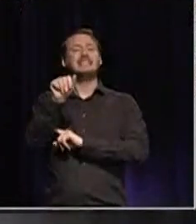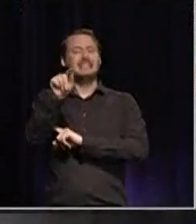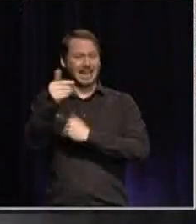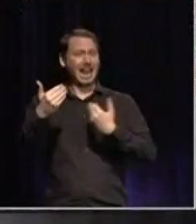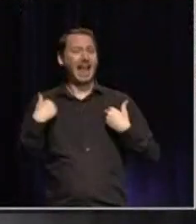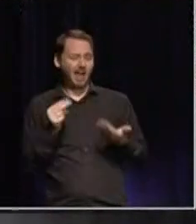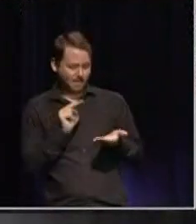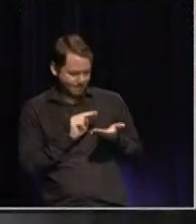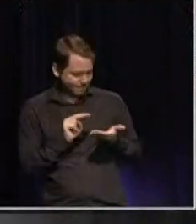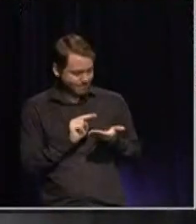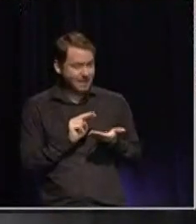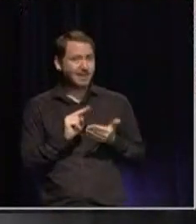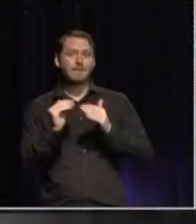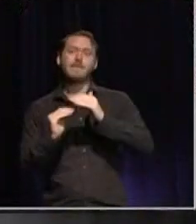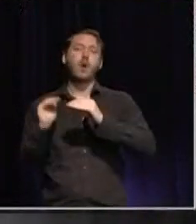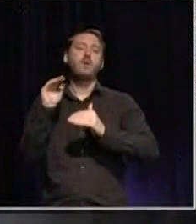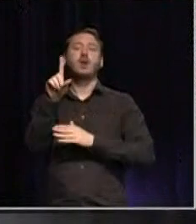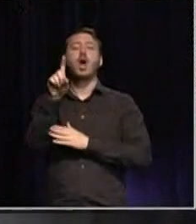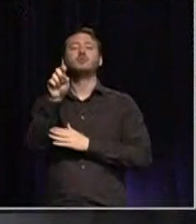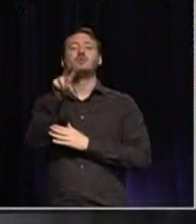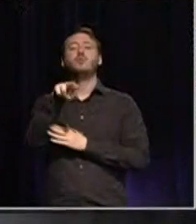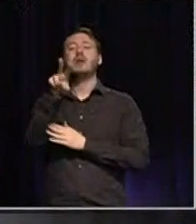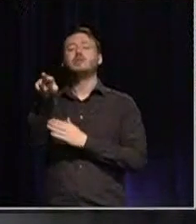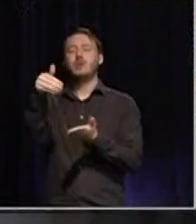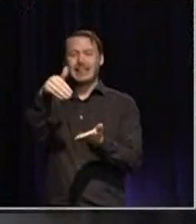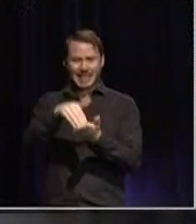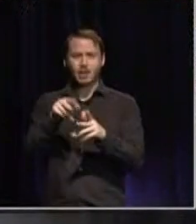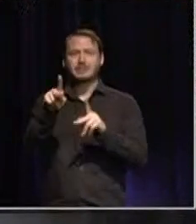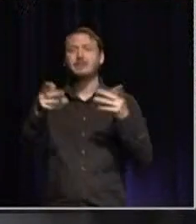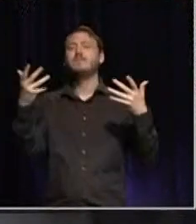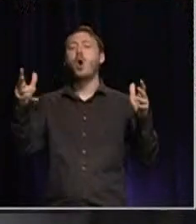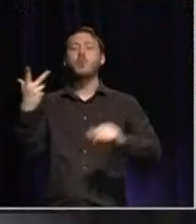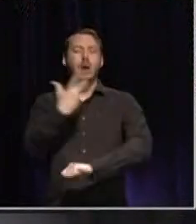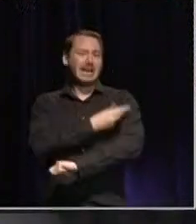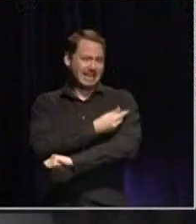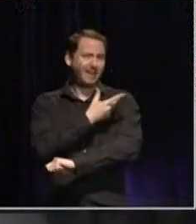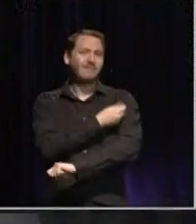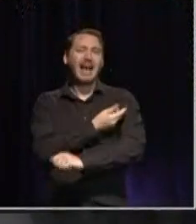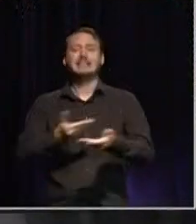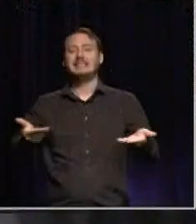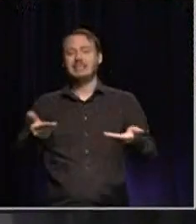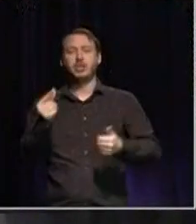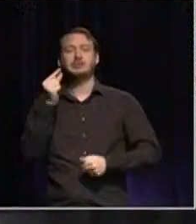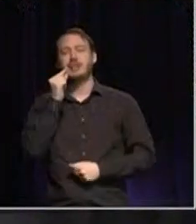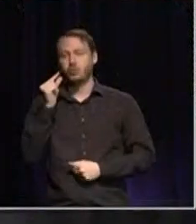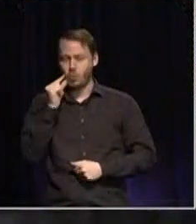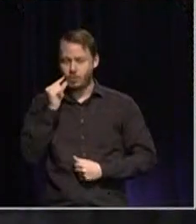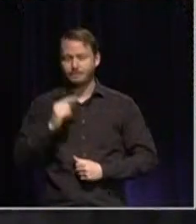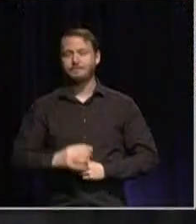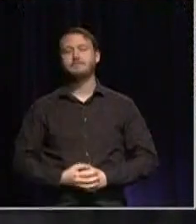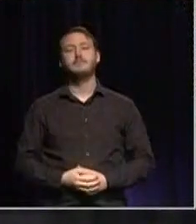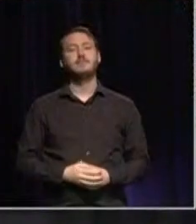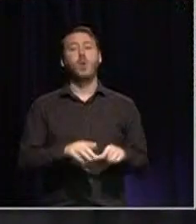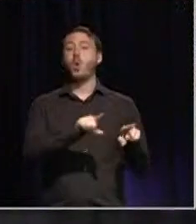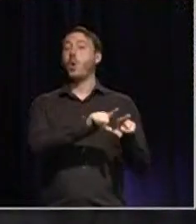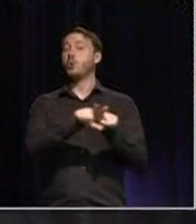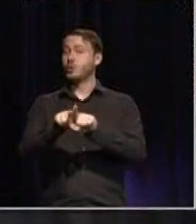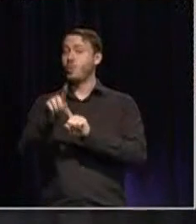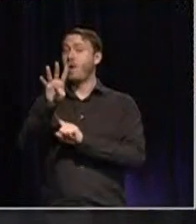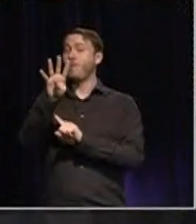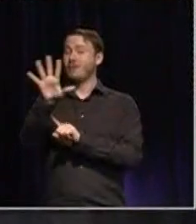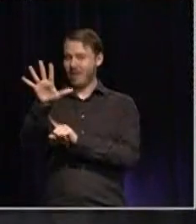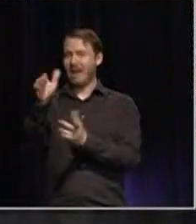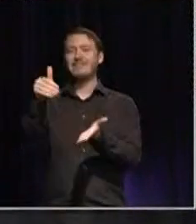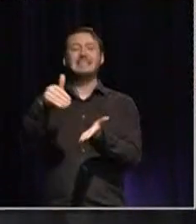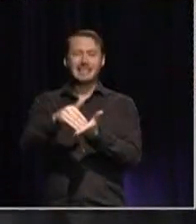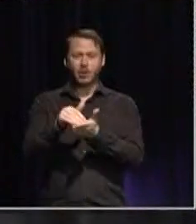here, there's over 122,000 people who have received a vaccine in Bexar County. An additional